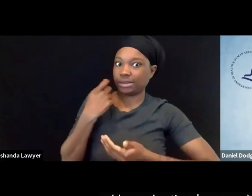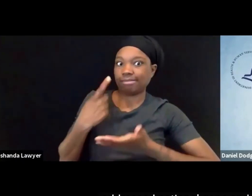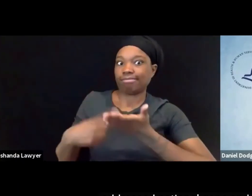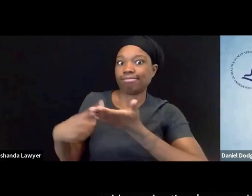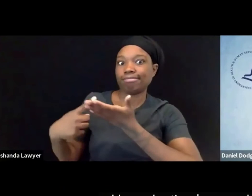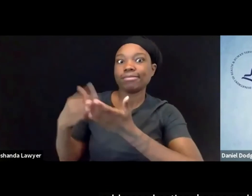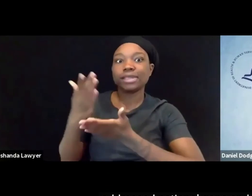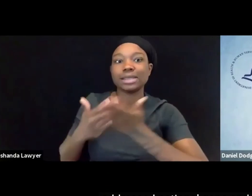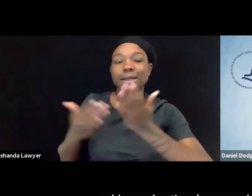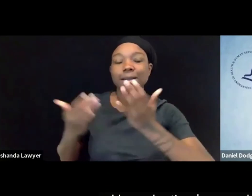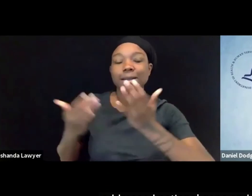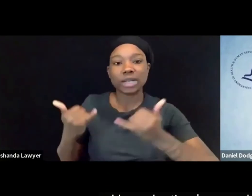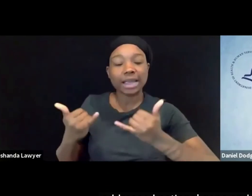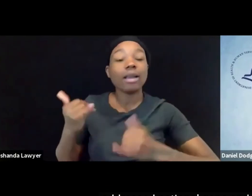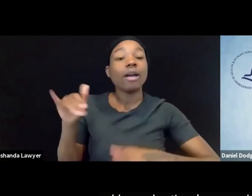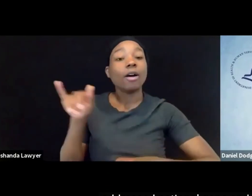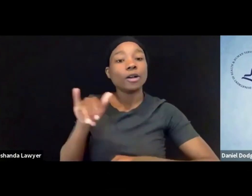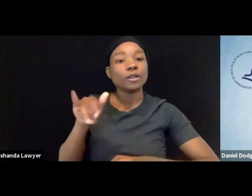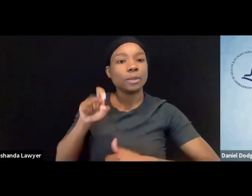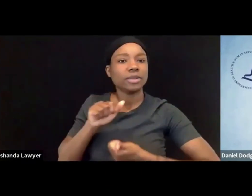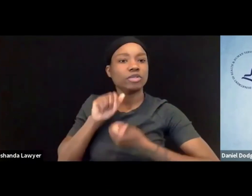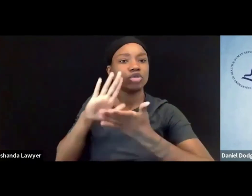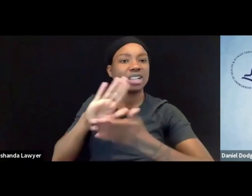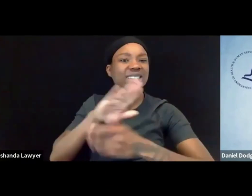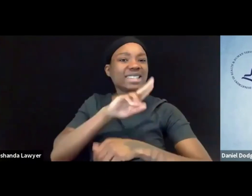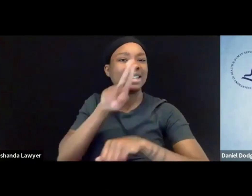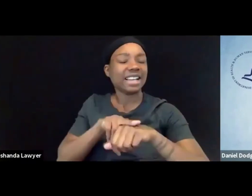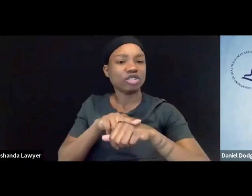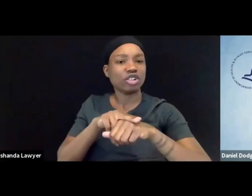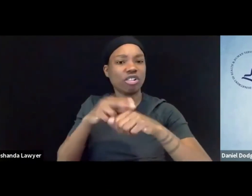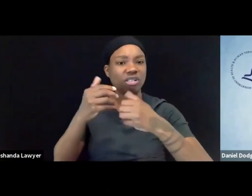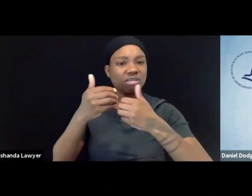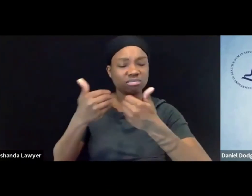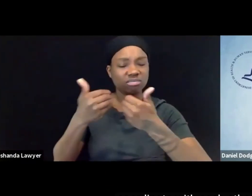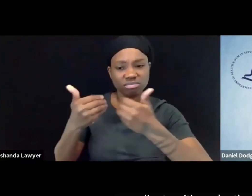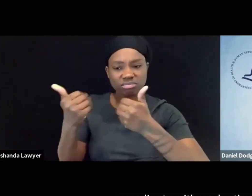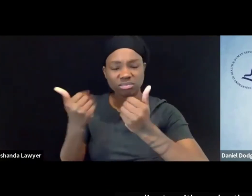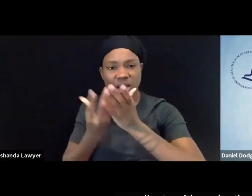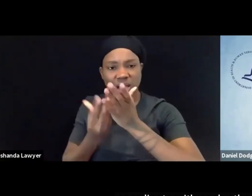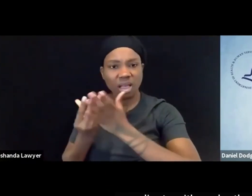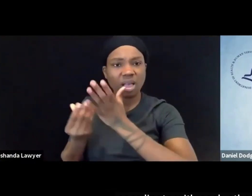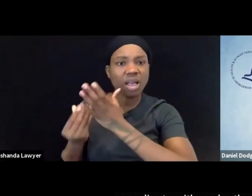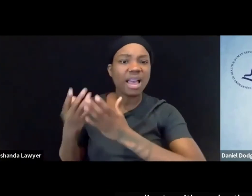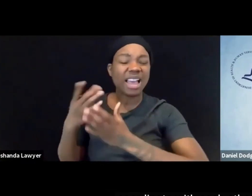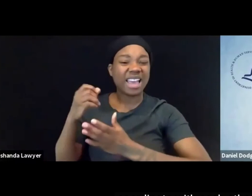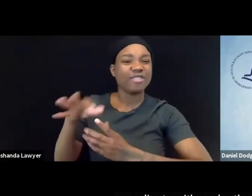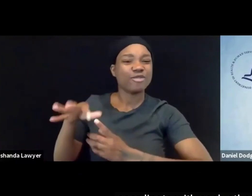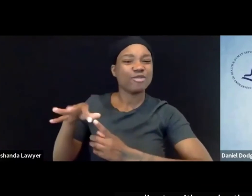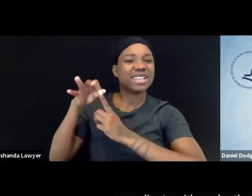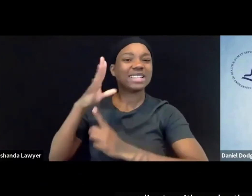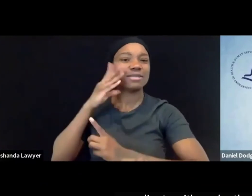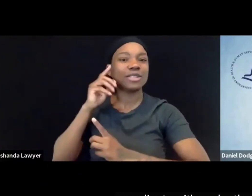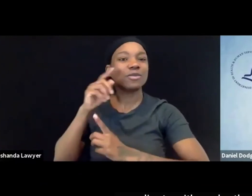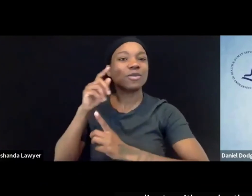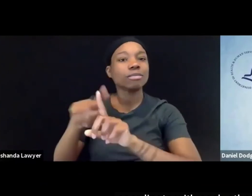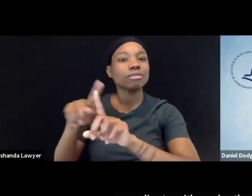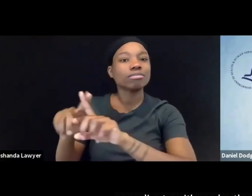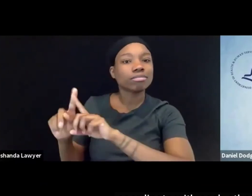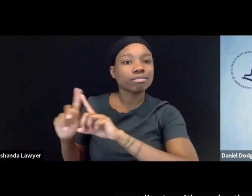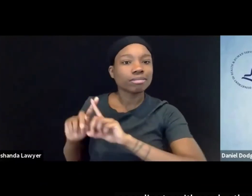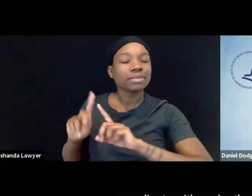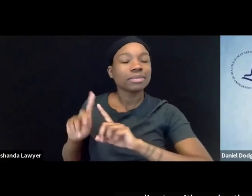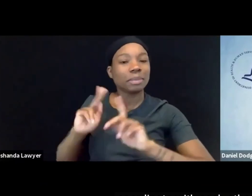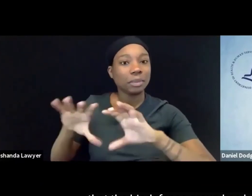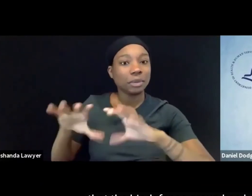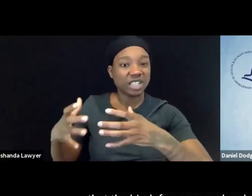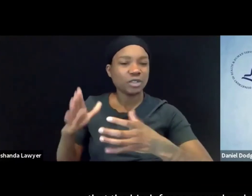national gaps and the unique needs of at-risk populations. And finally, they're charged to coordinate with each other. I'm